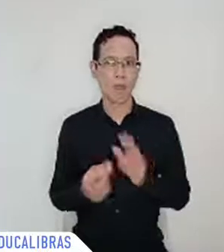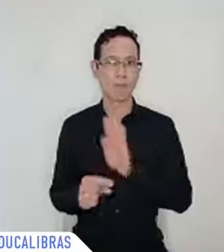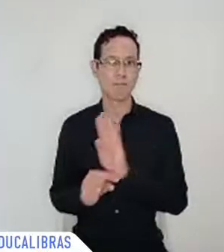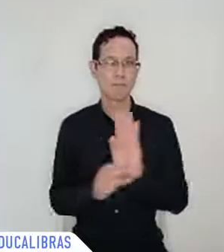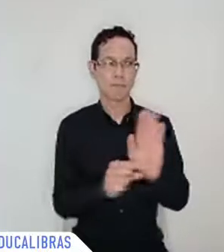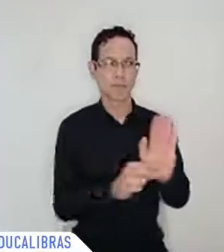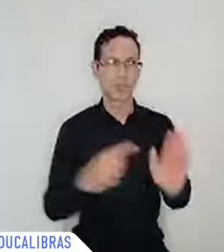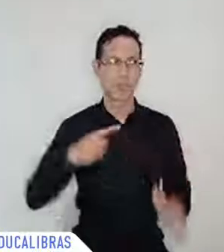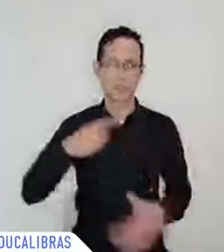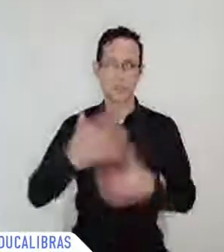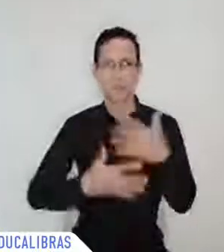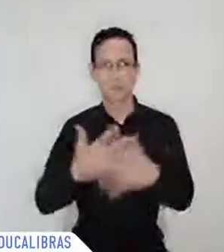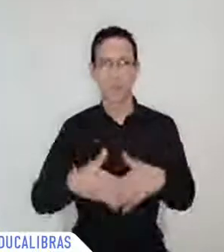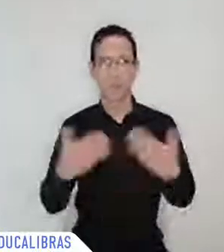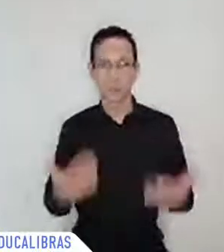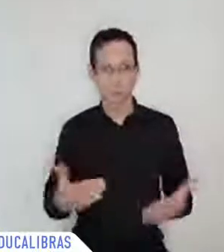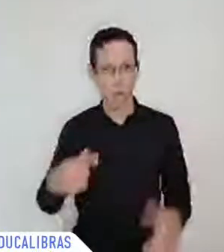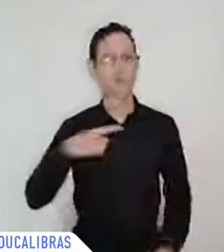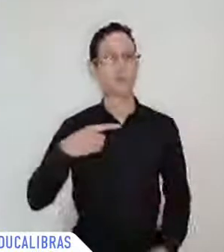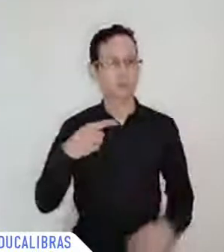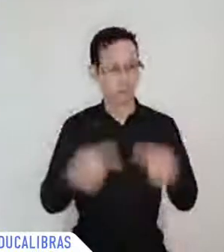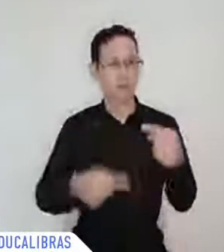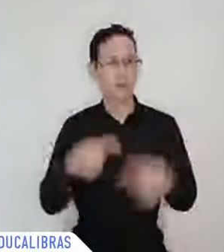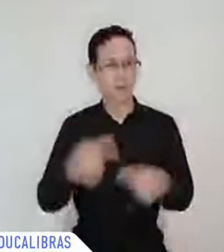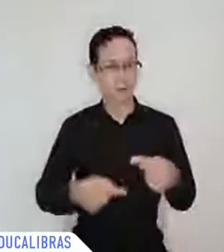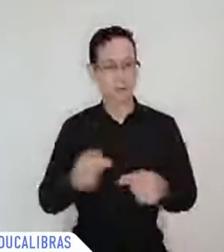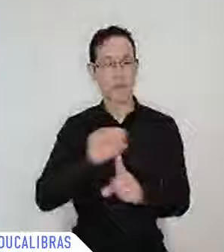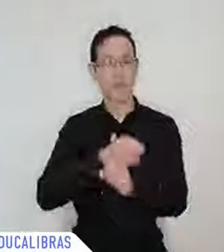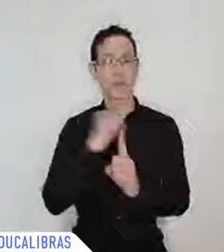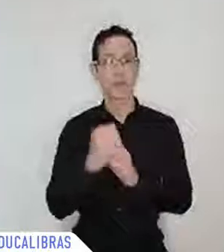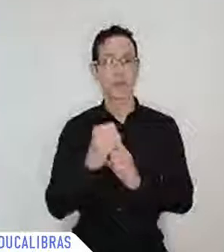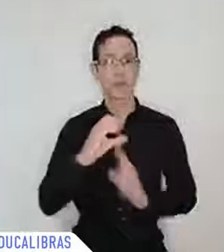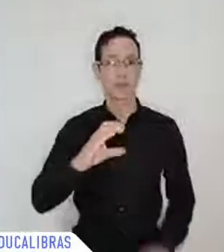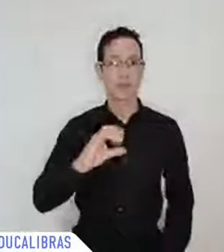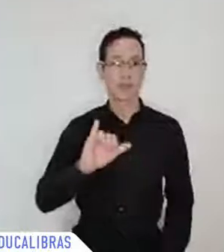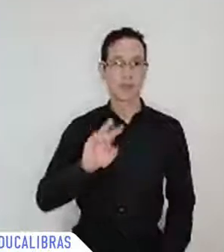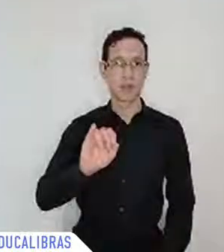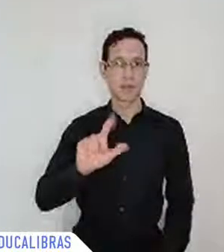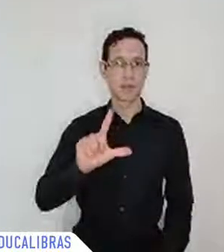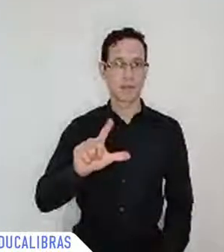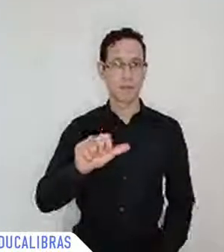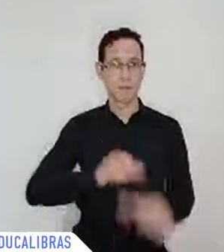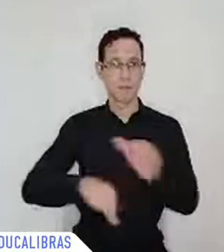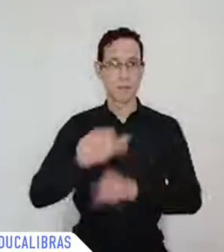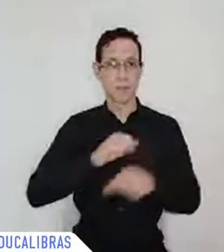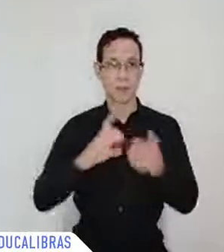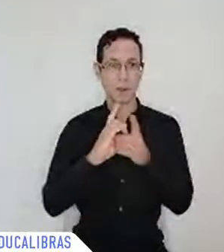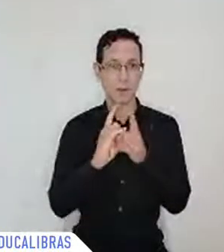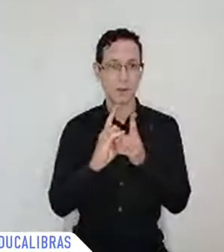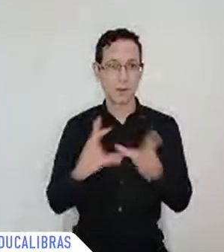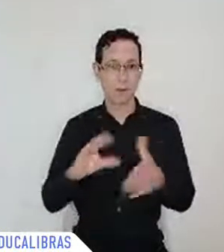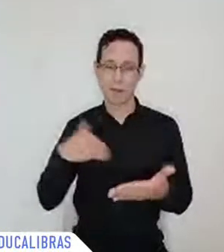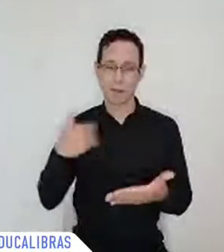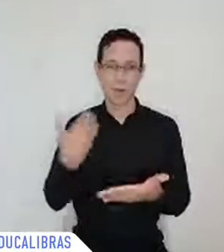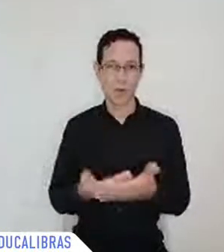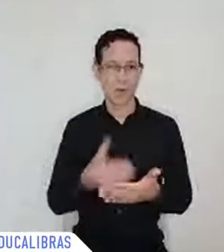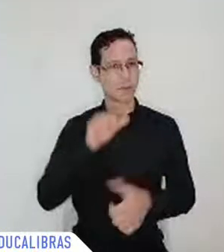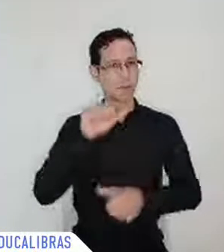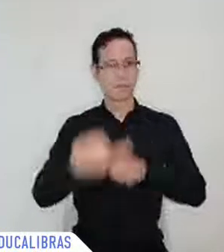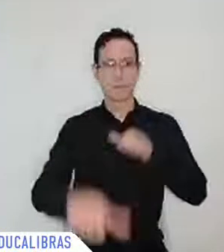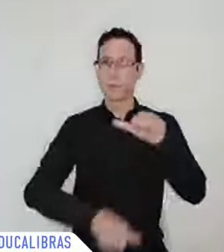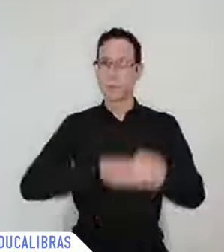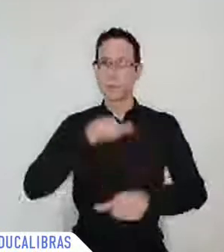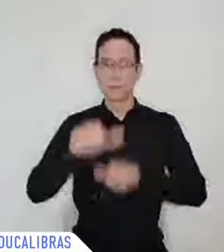have a debate on religion on the communities. So what we called civil society seems to